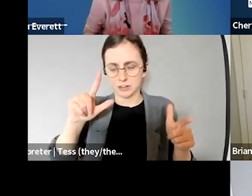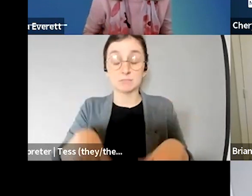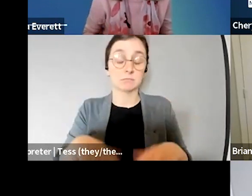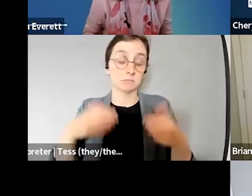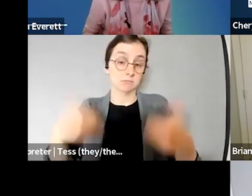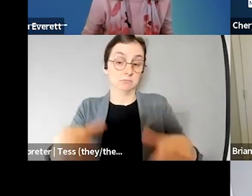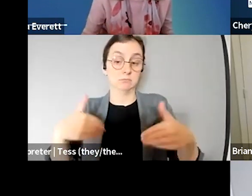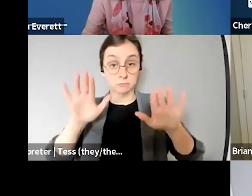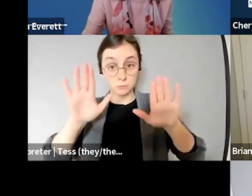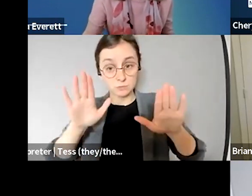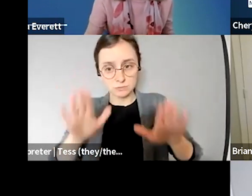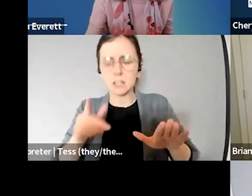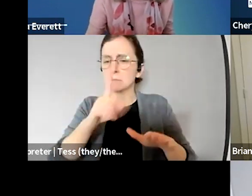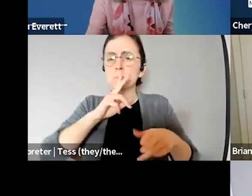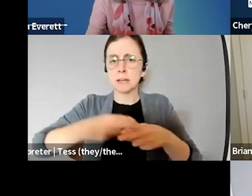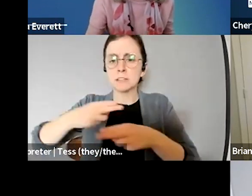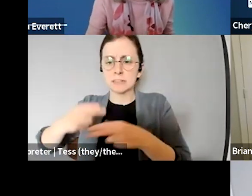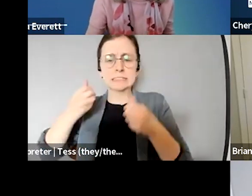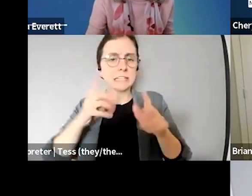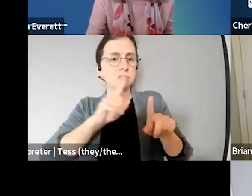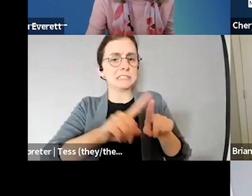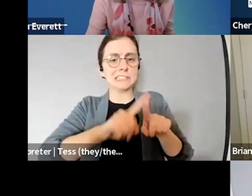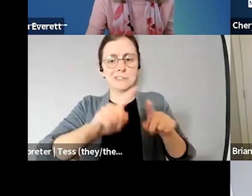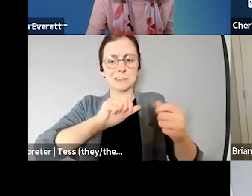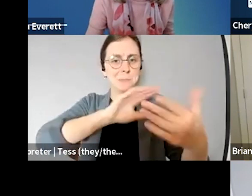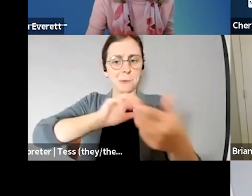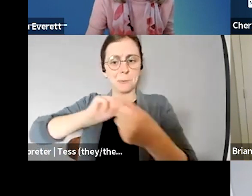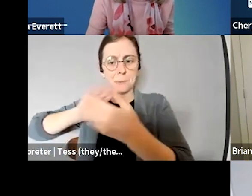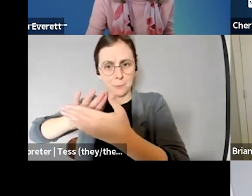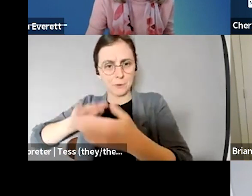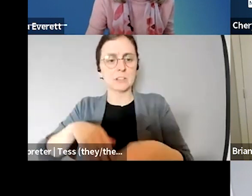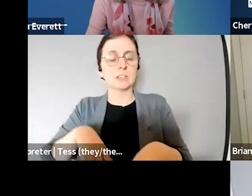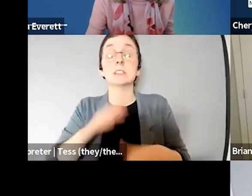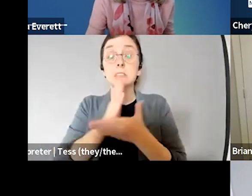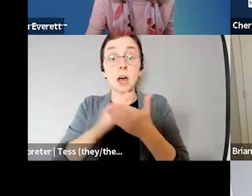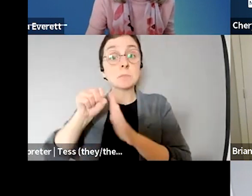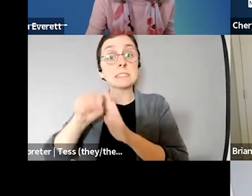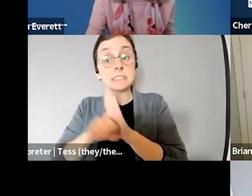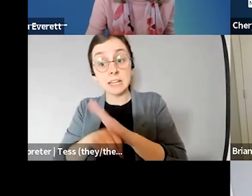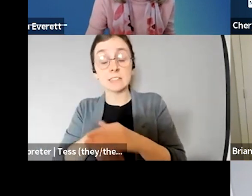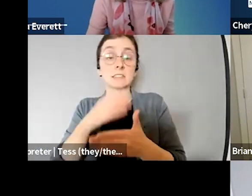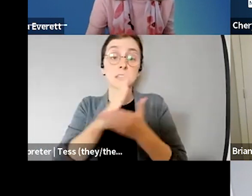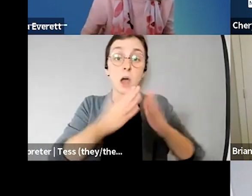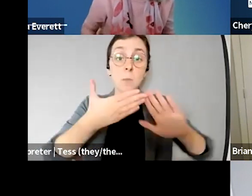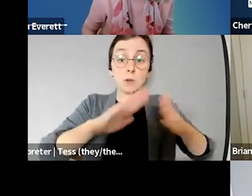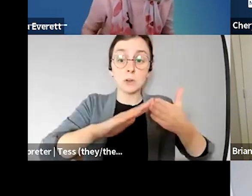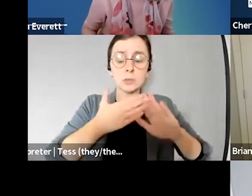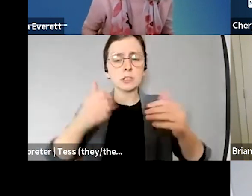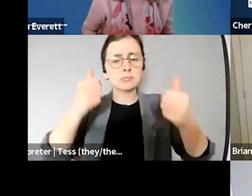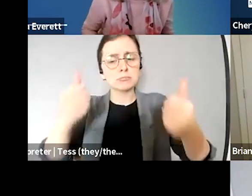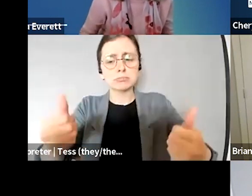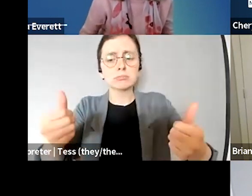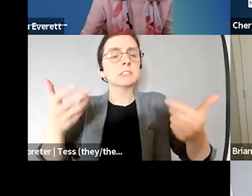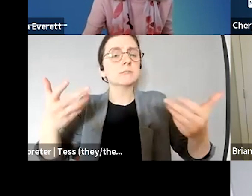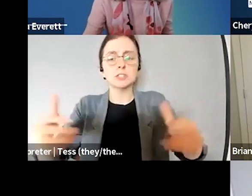just mentioned was that some states and some places and some communities are doing, are able and have some best practices